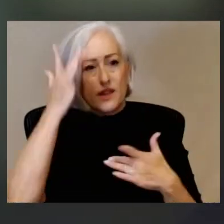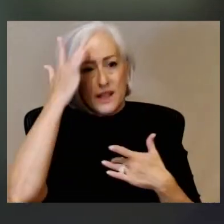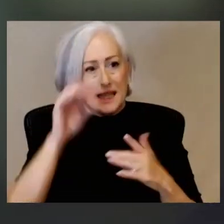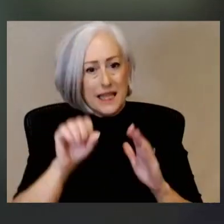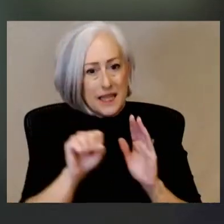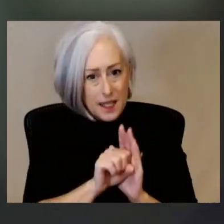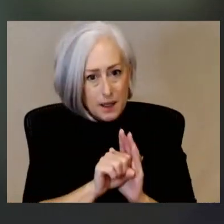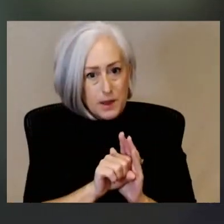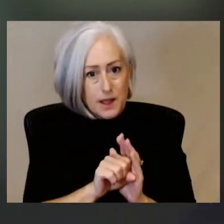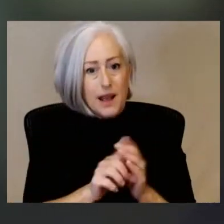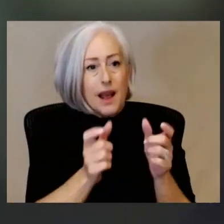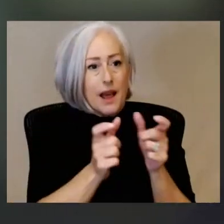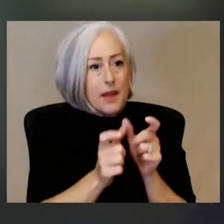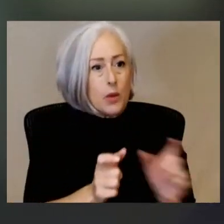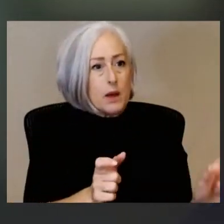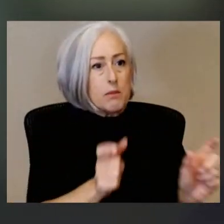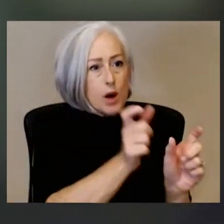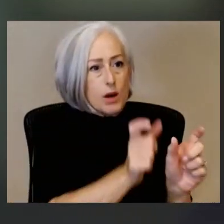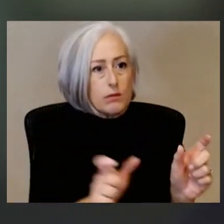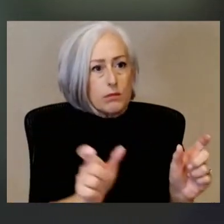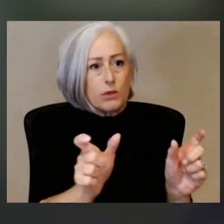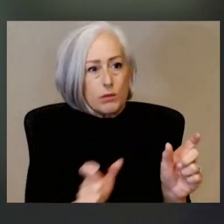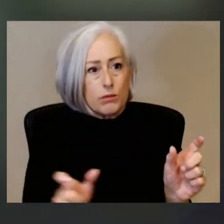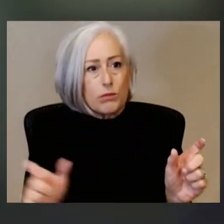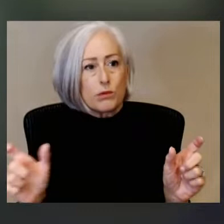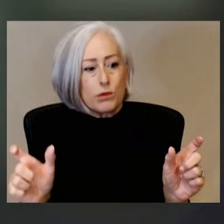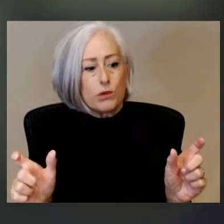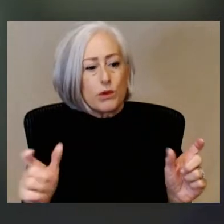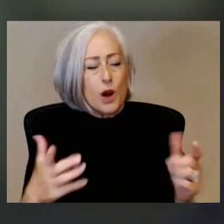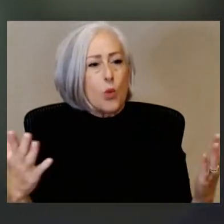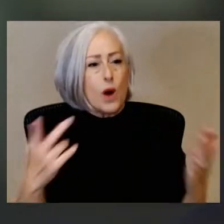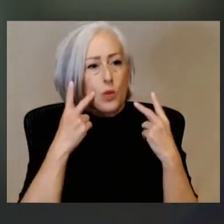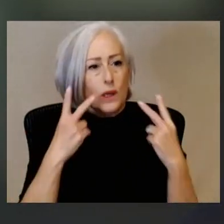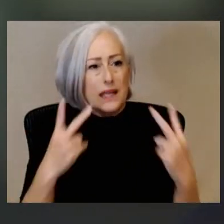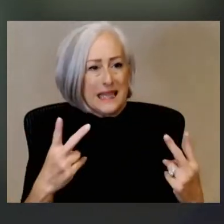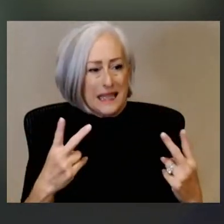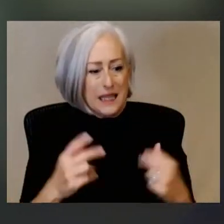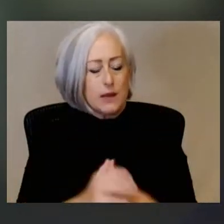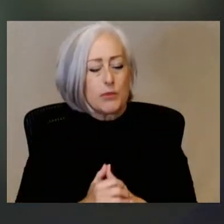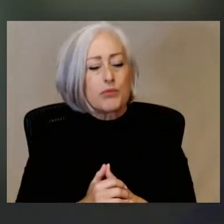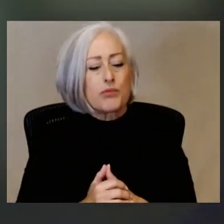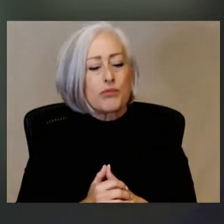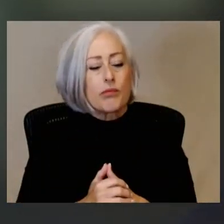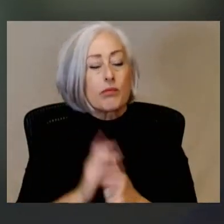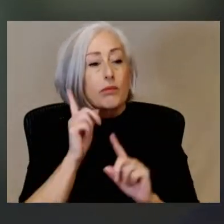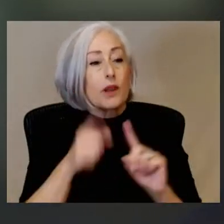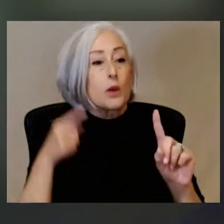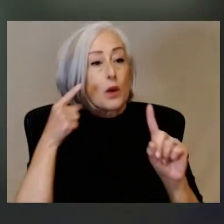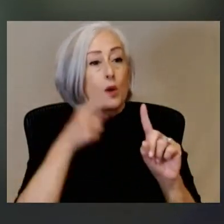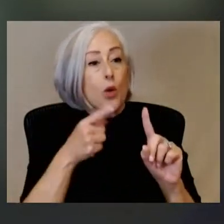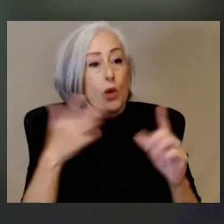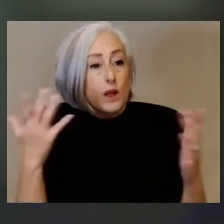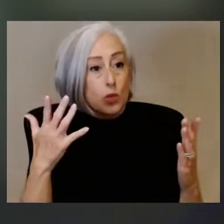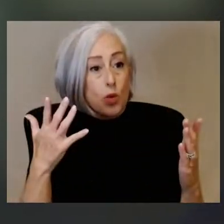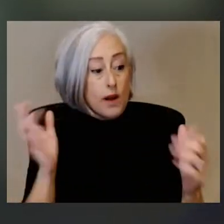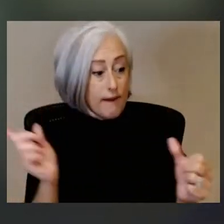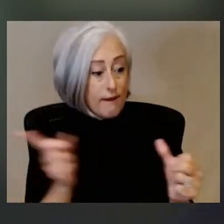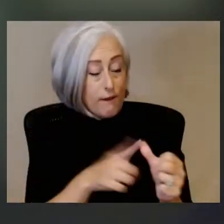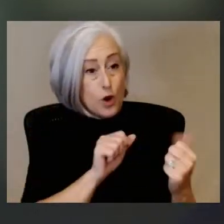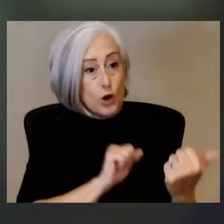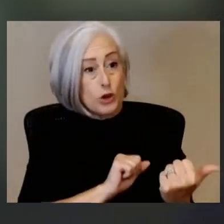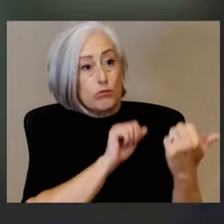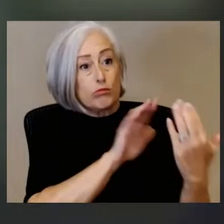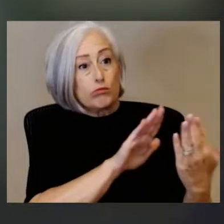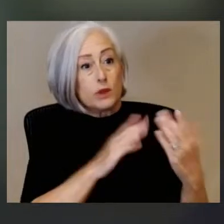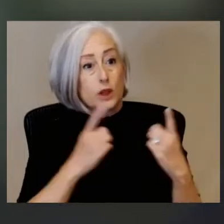specific way what those presentations are. And the goal is to address the depression first and to